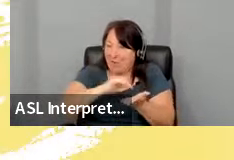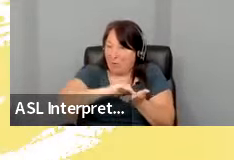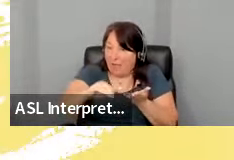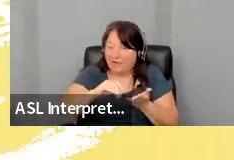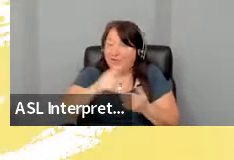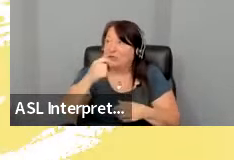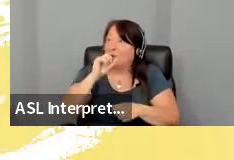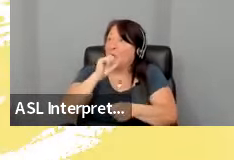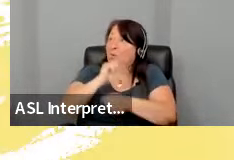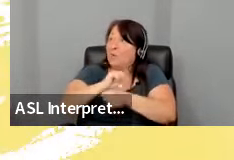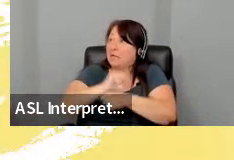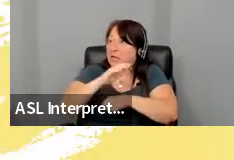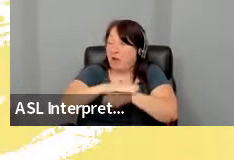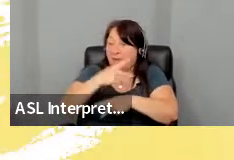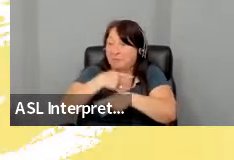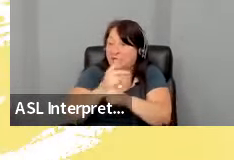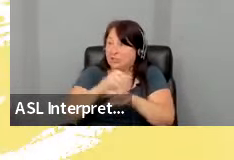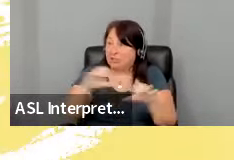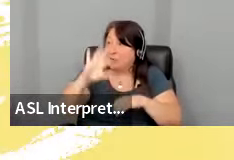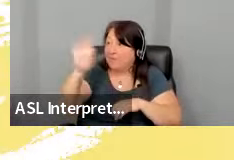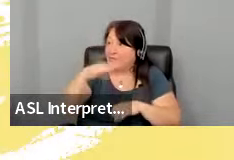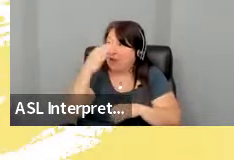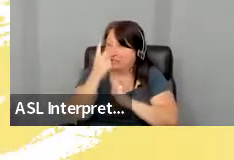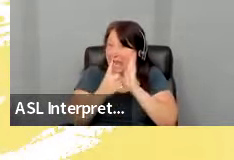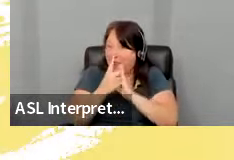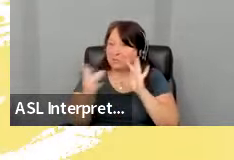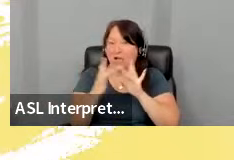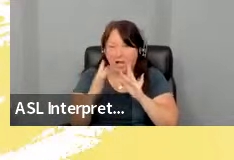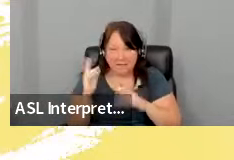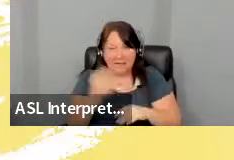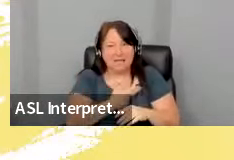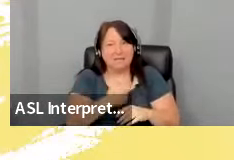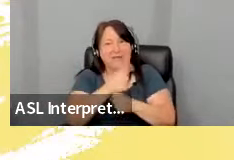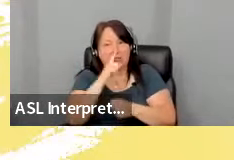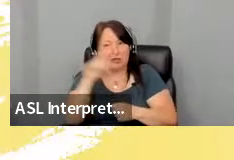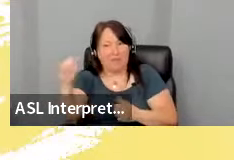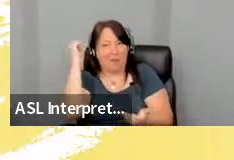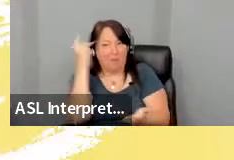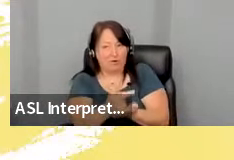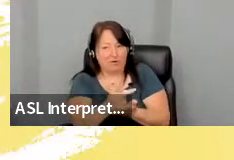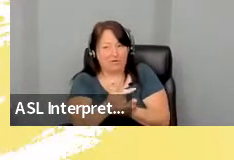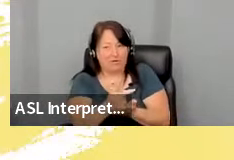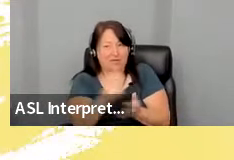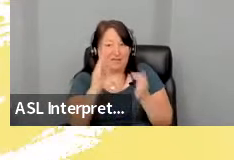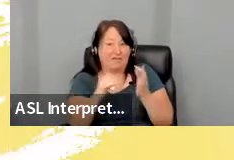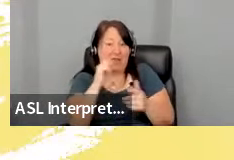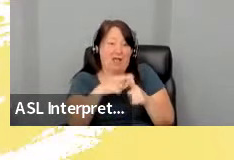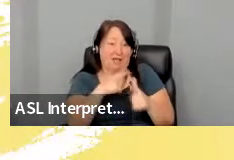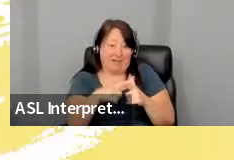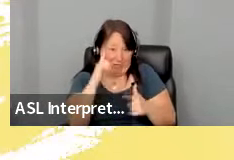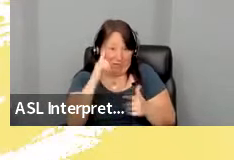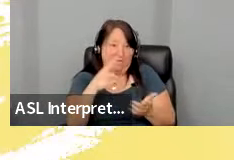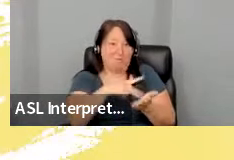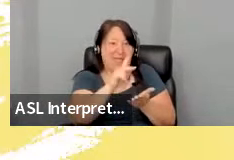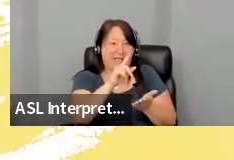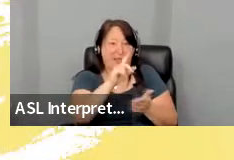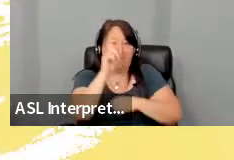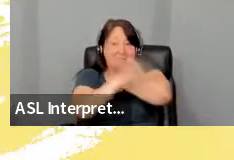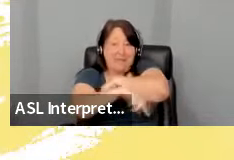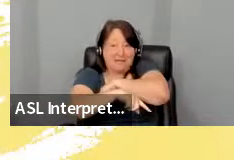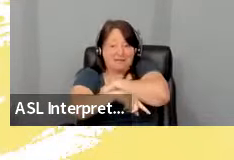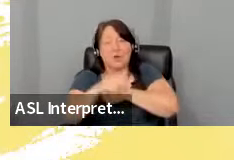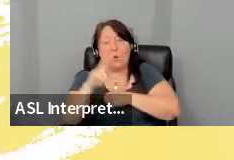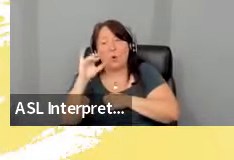we're doing French hours, reach out to us and make sure that that's been approved. Otherwise, you maybe do some penalties, or the union can reach